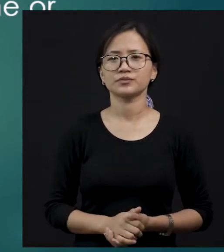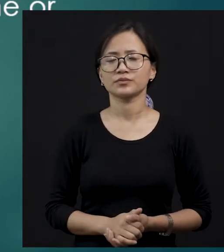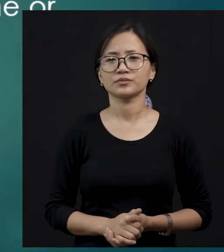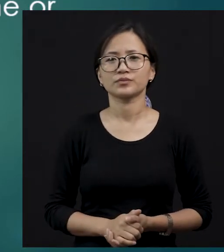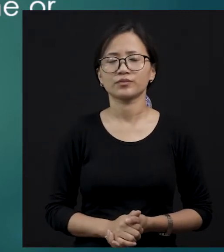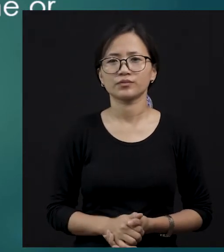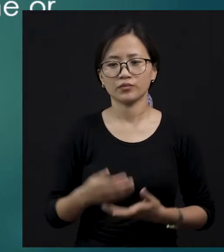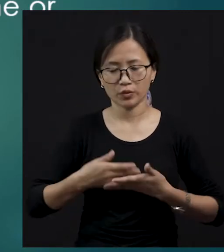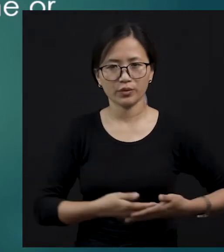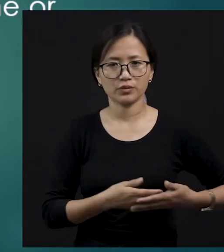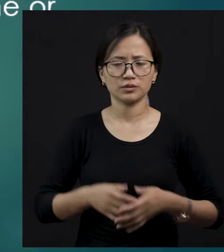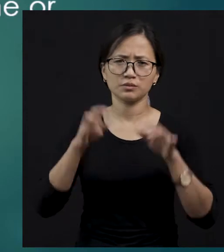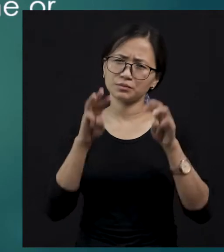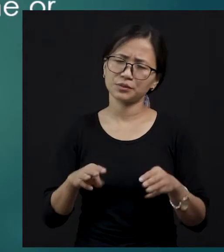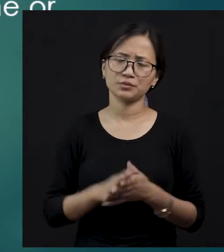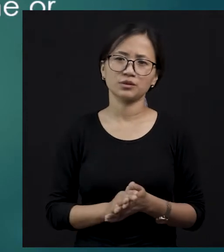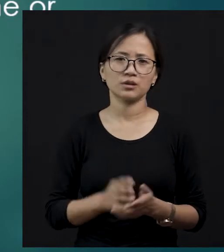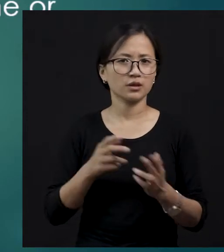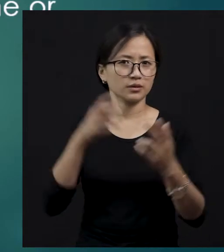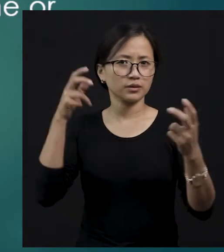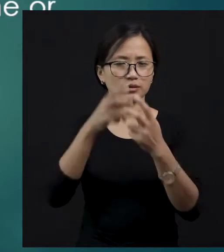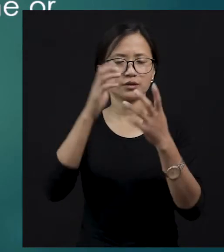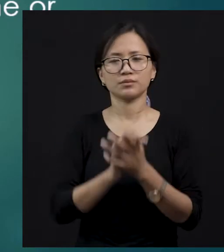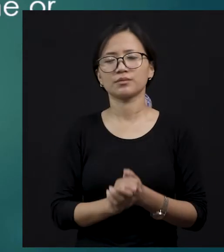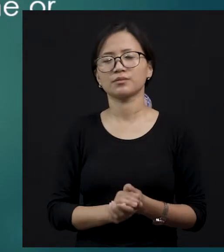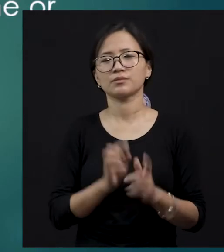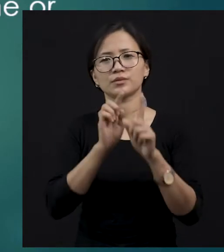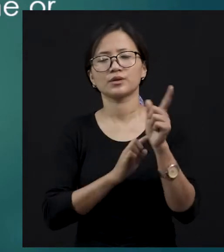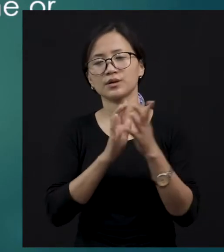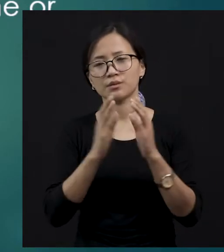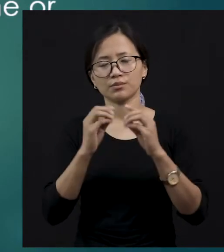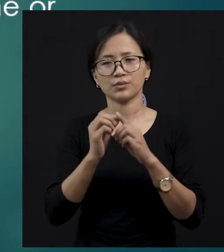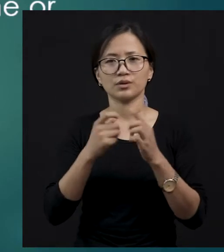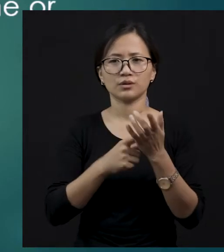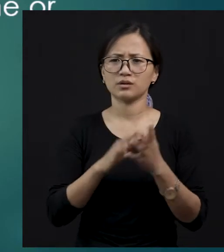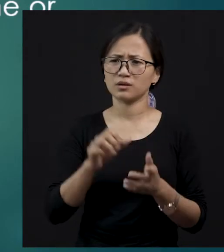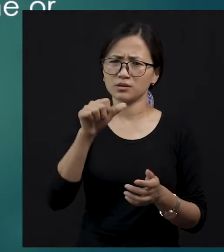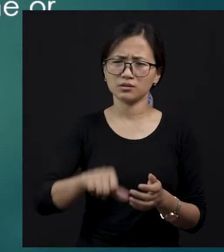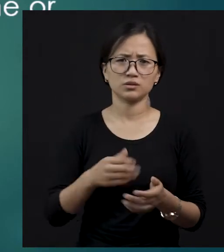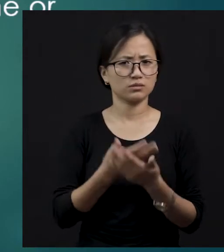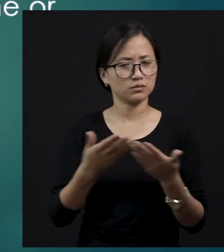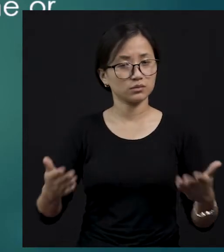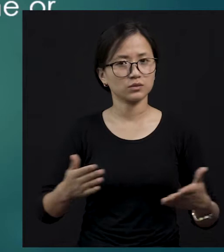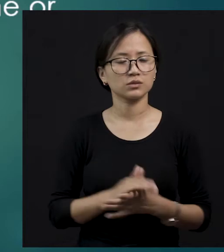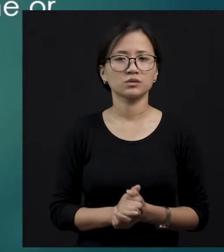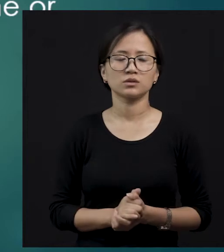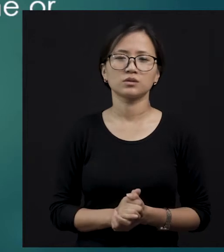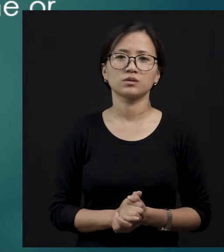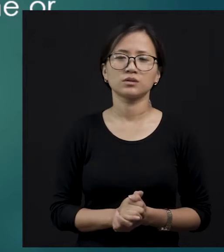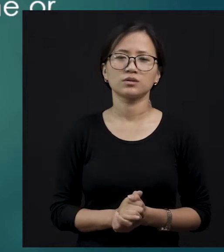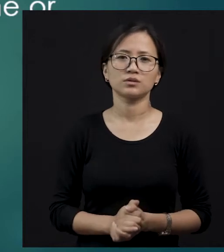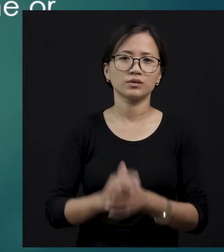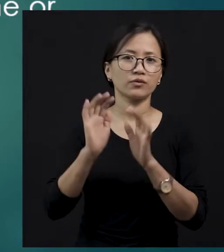kittens because they might be attacked by any predators and by any creature that may want to kill them. In order to avoid